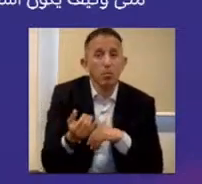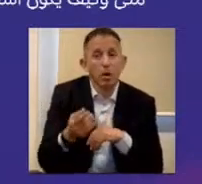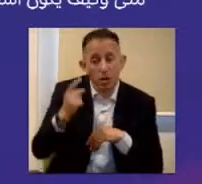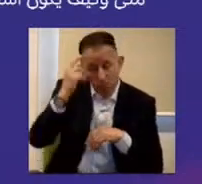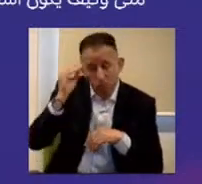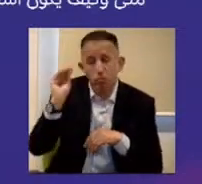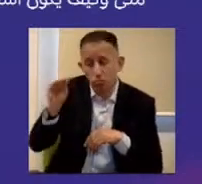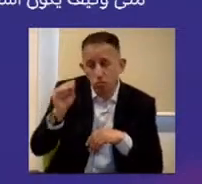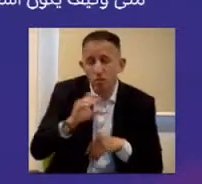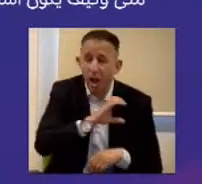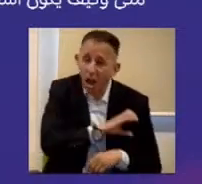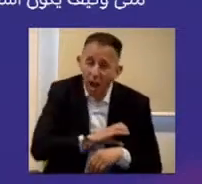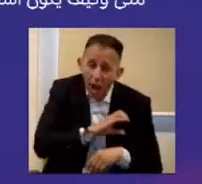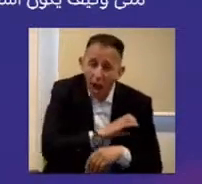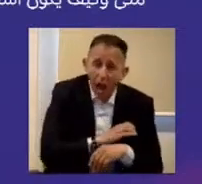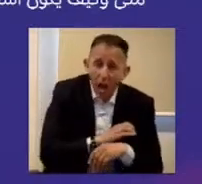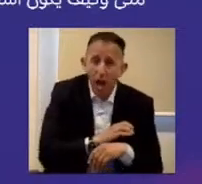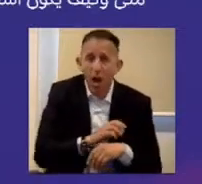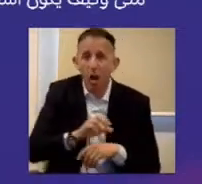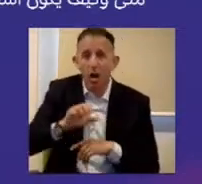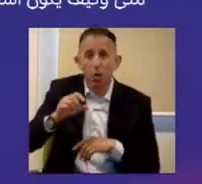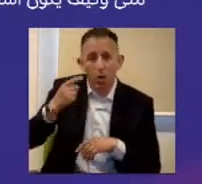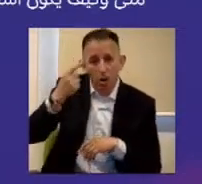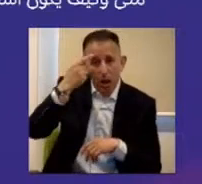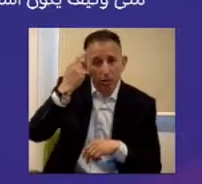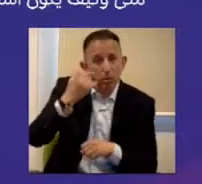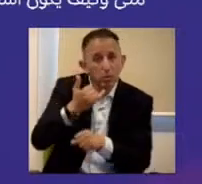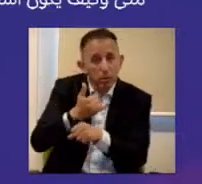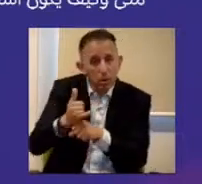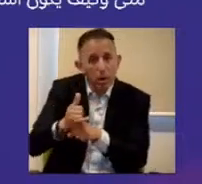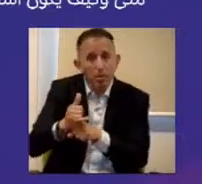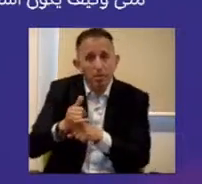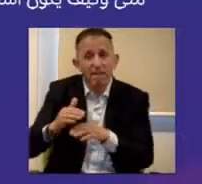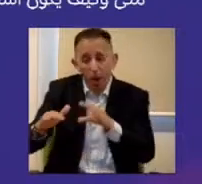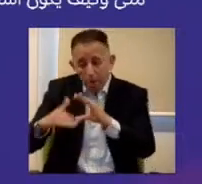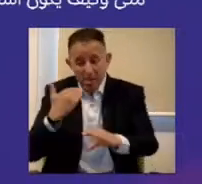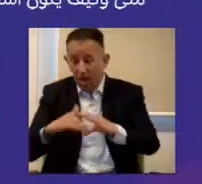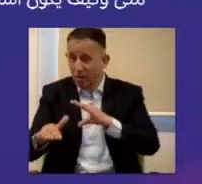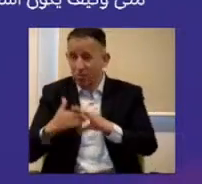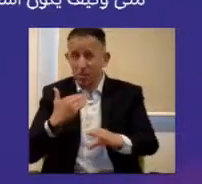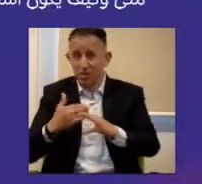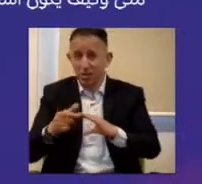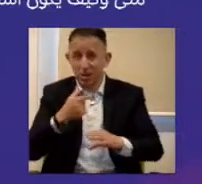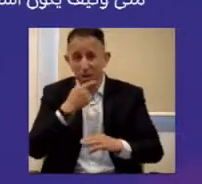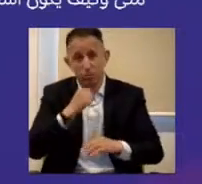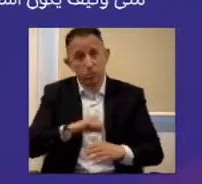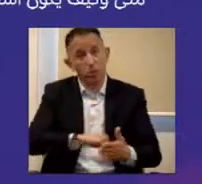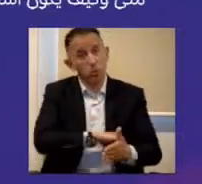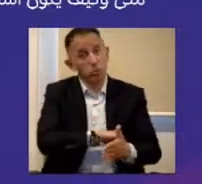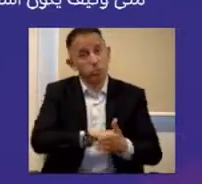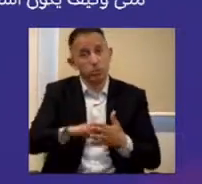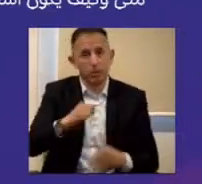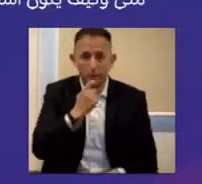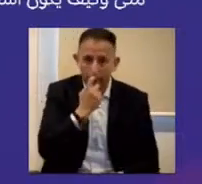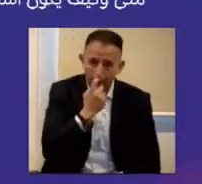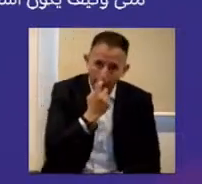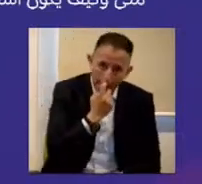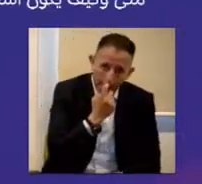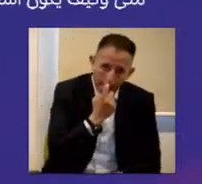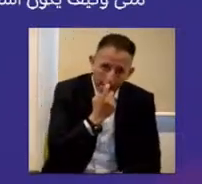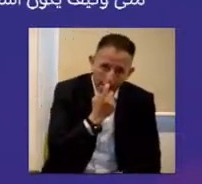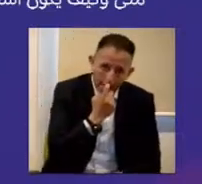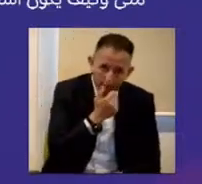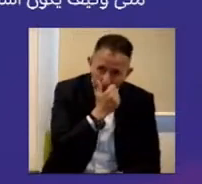errors and so on they are in natural language tasks. They are much better than systems, earlier systems that were used